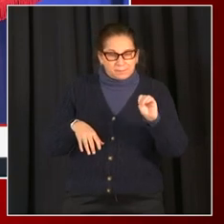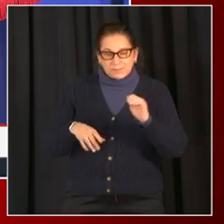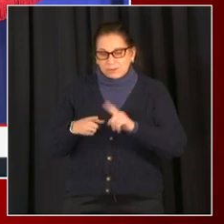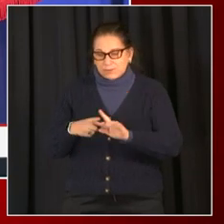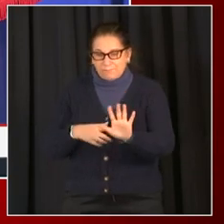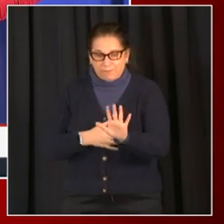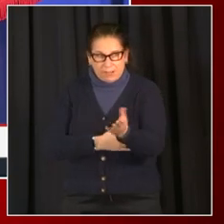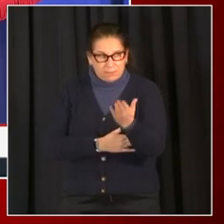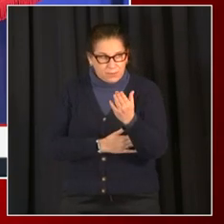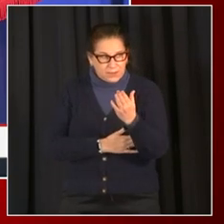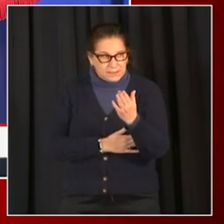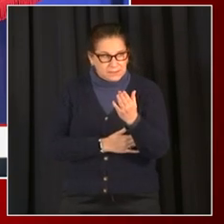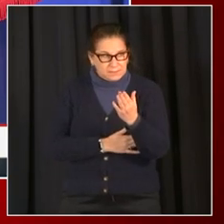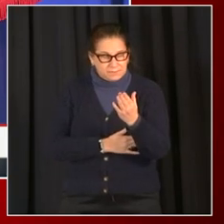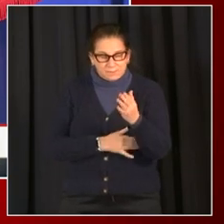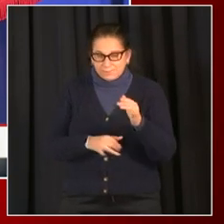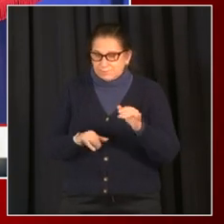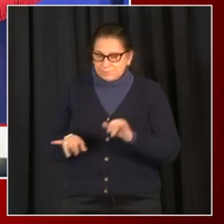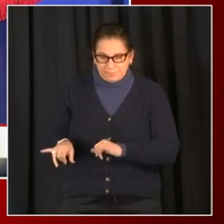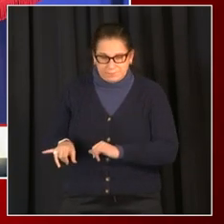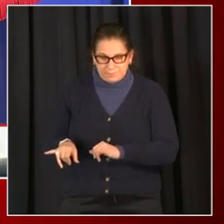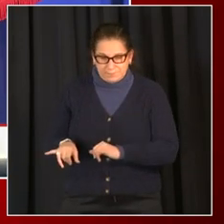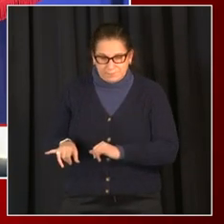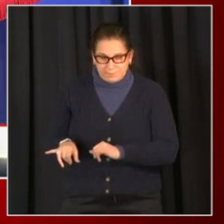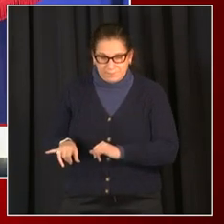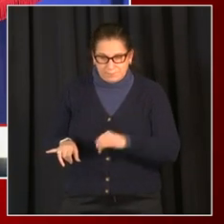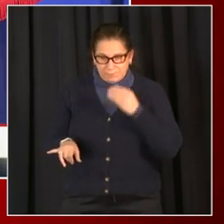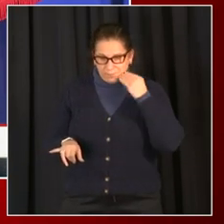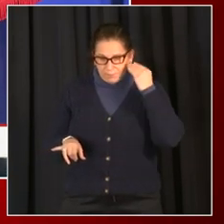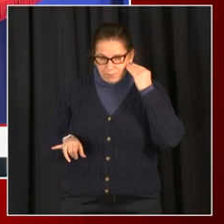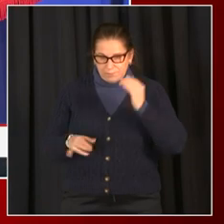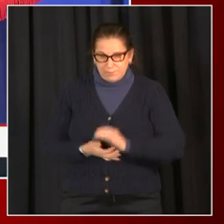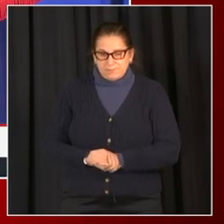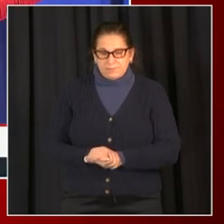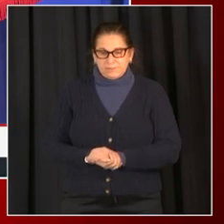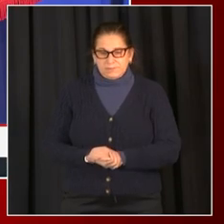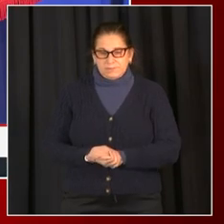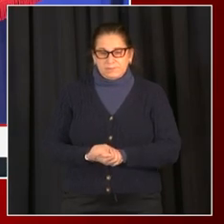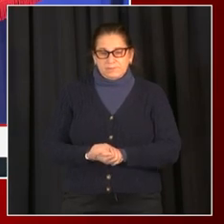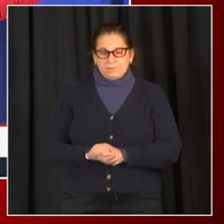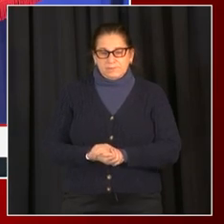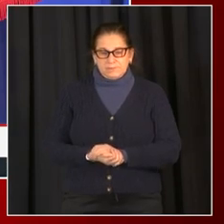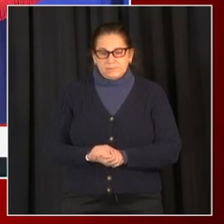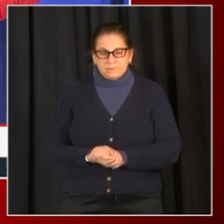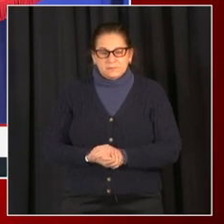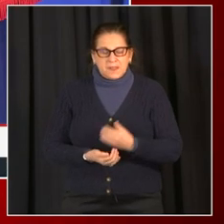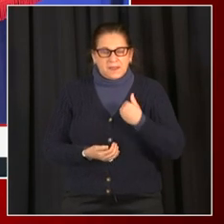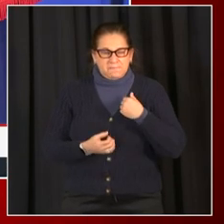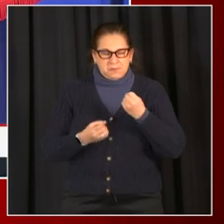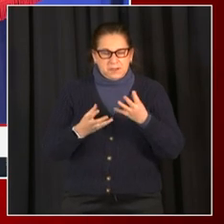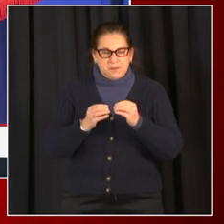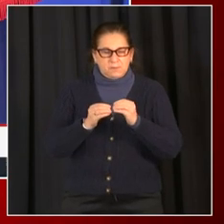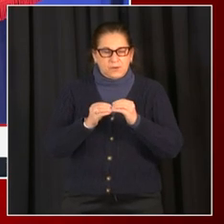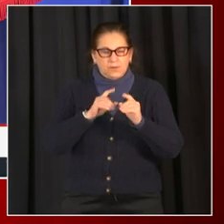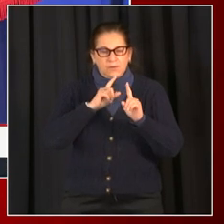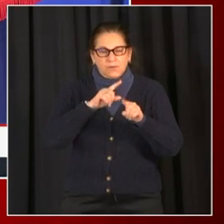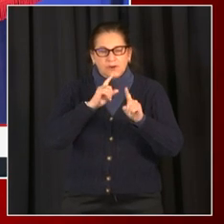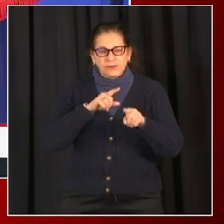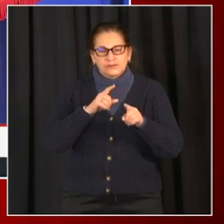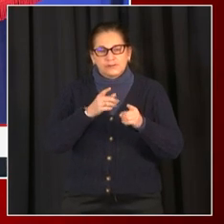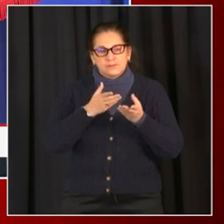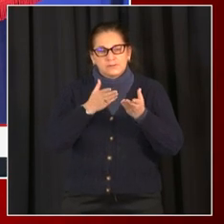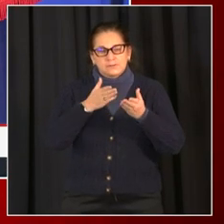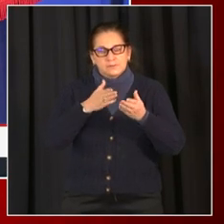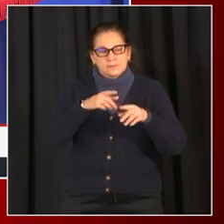15th. There's been a lot of reporting already about that we are